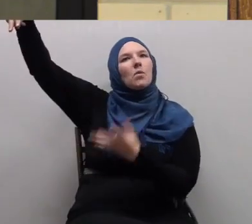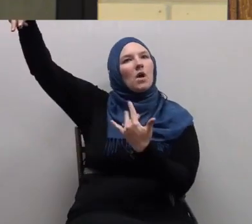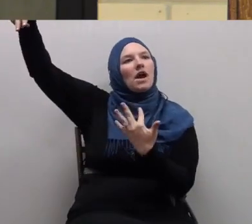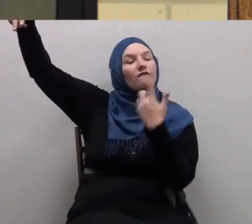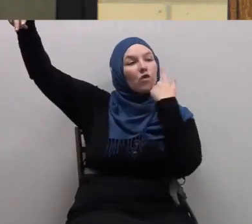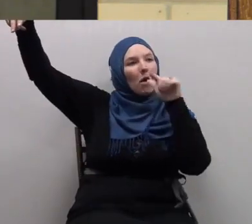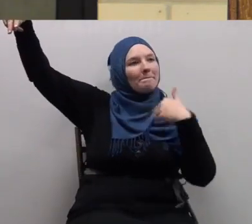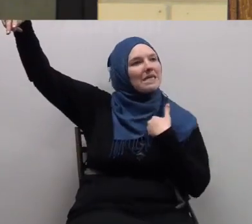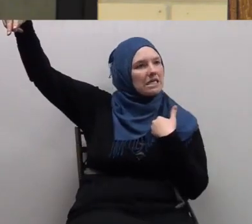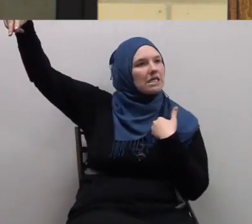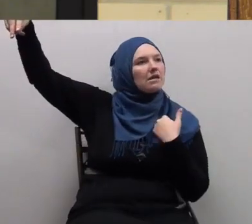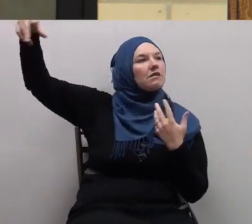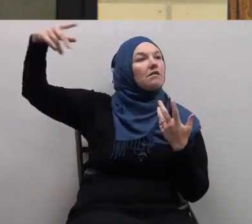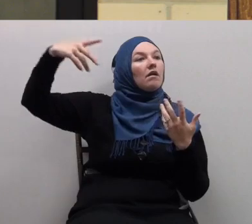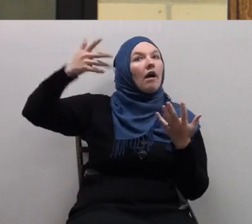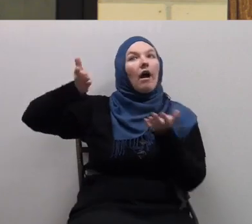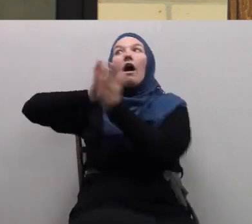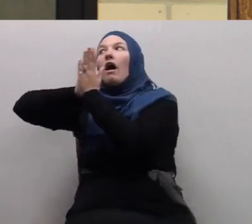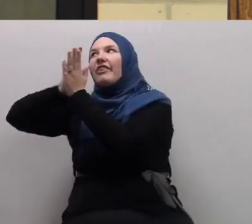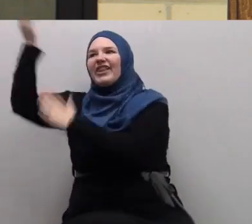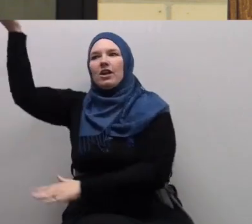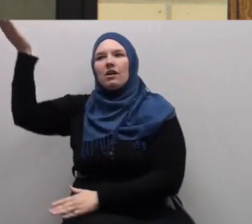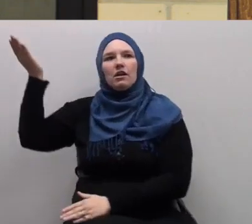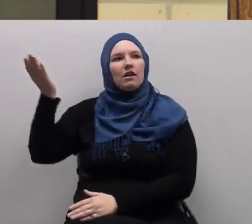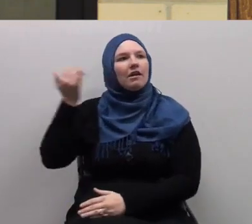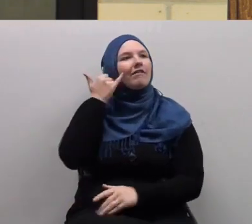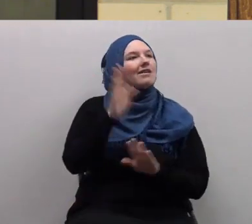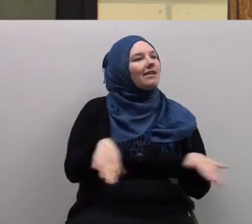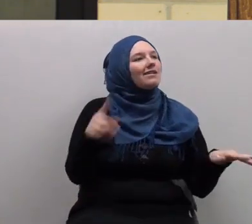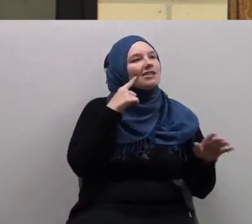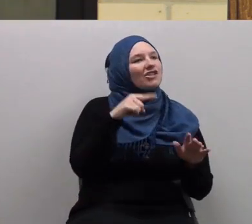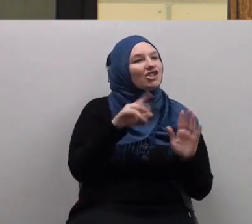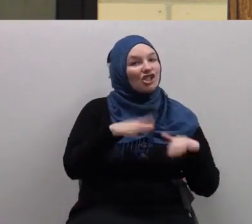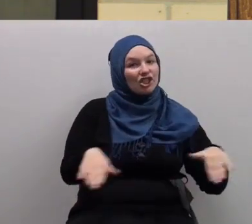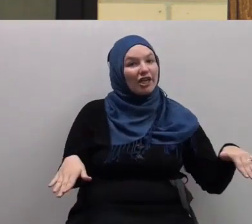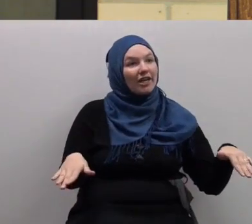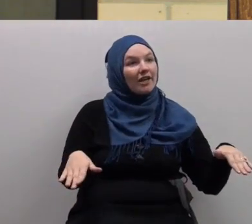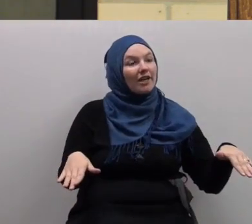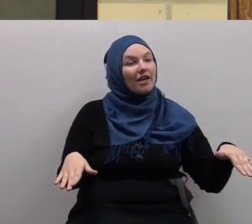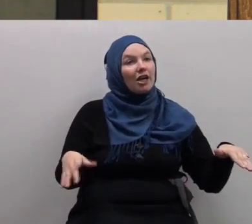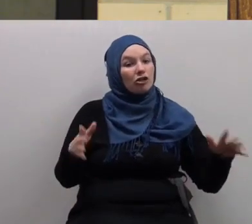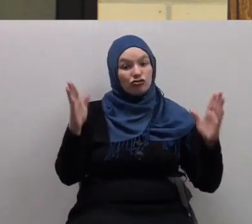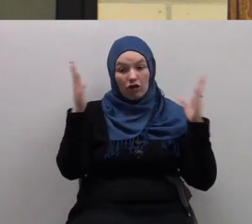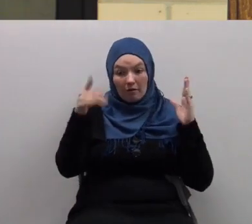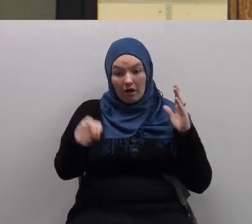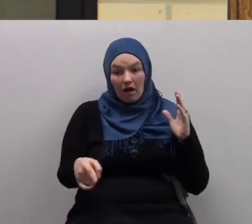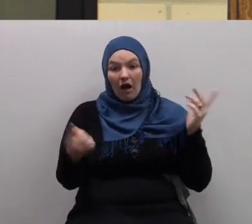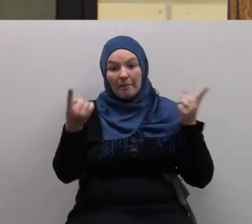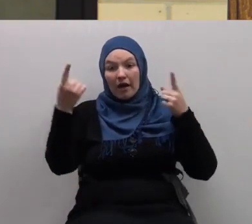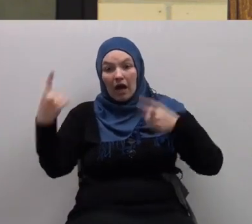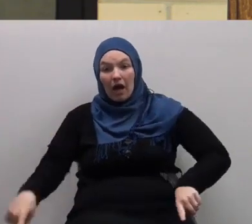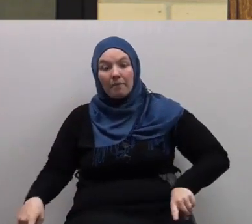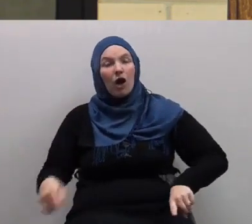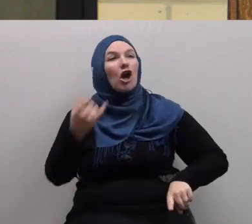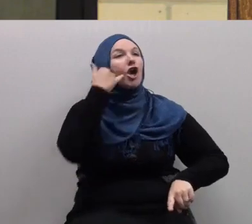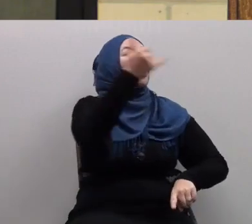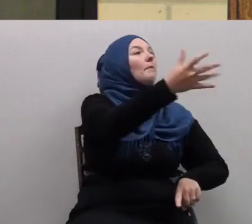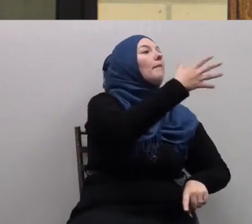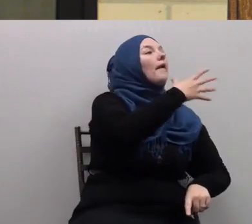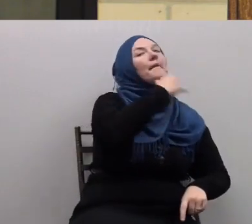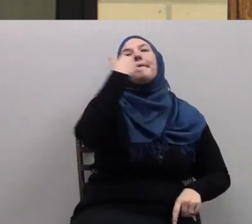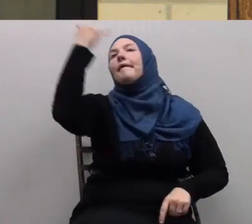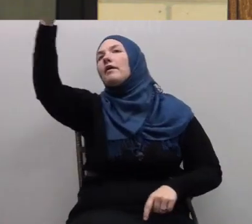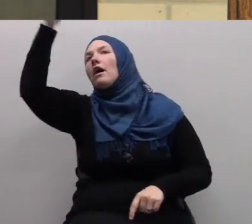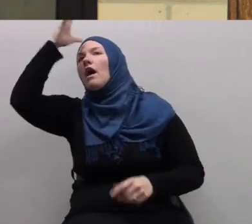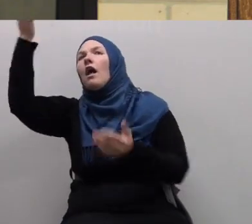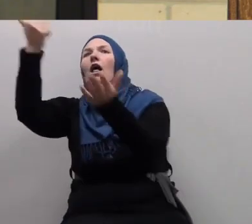It's like a child when he is in trouble. Whom does he call? Mommy, Daddy, please help.